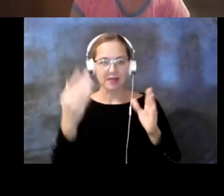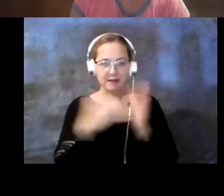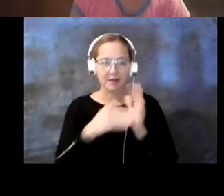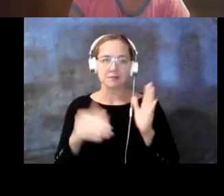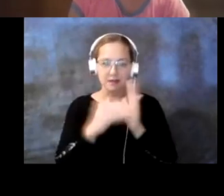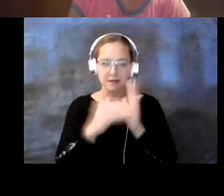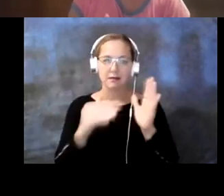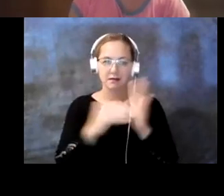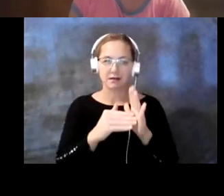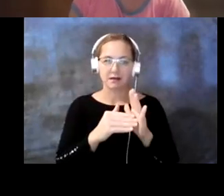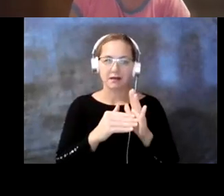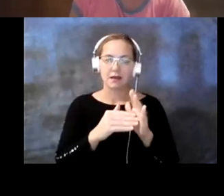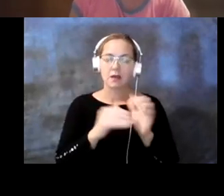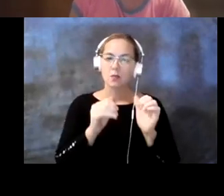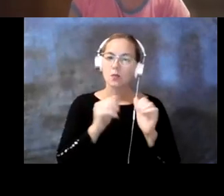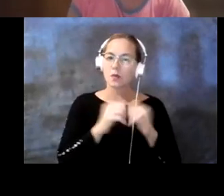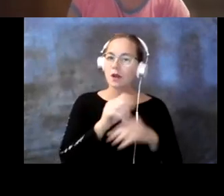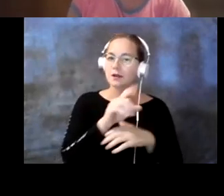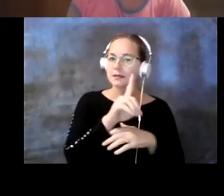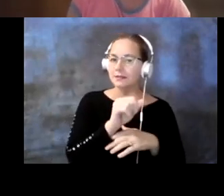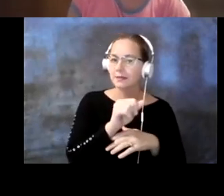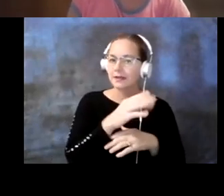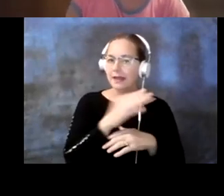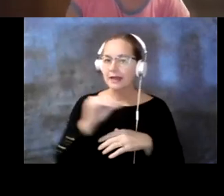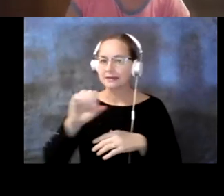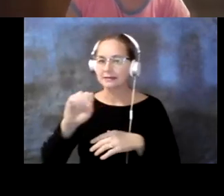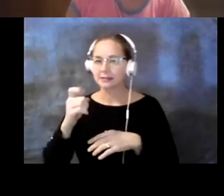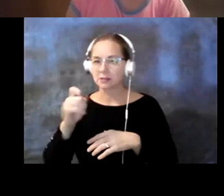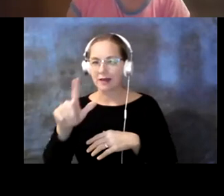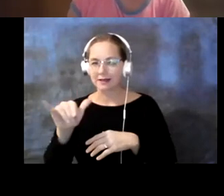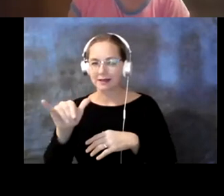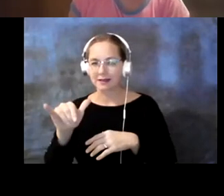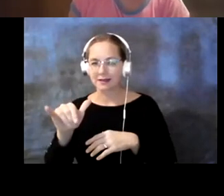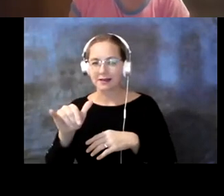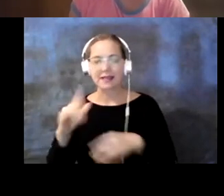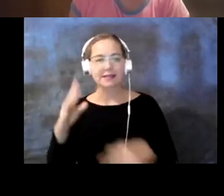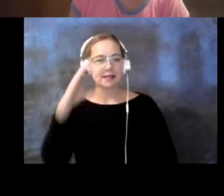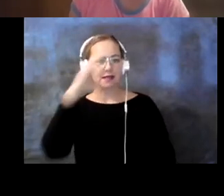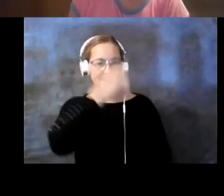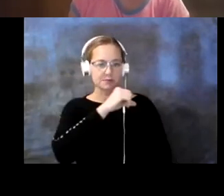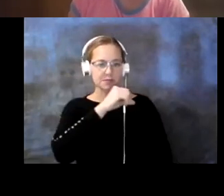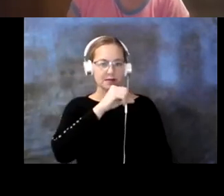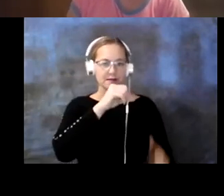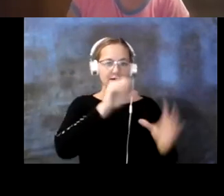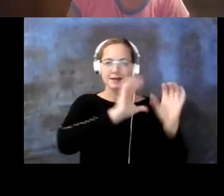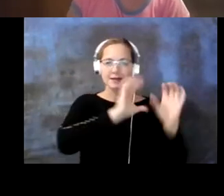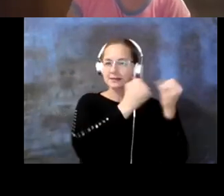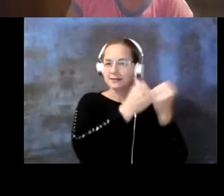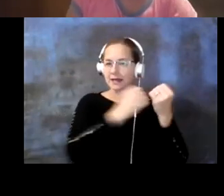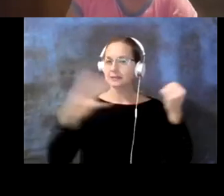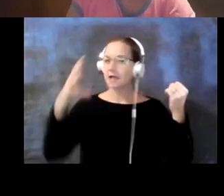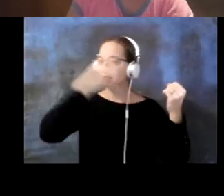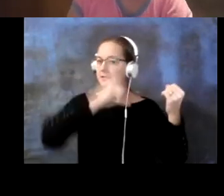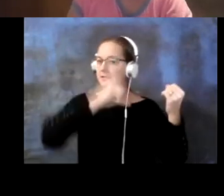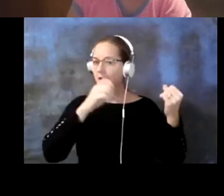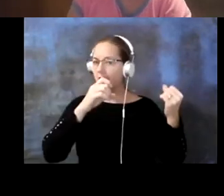and sexuality is assumptions. It's society's assumptions that